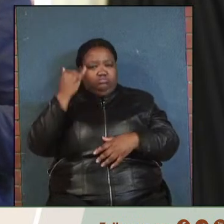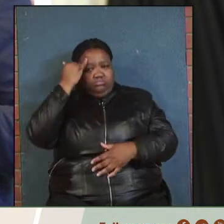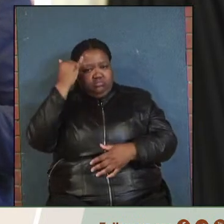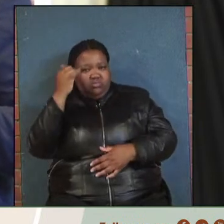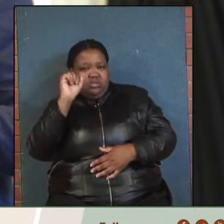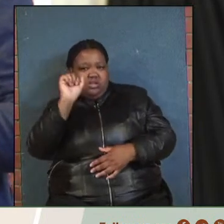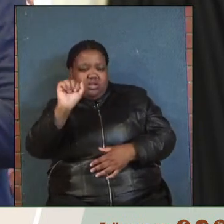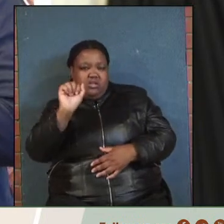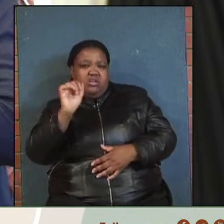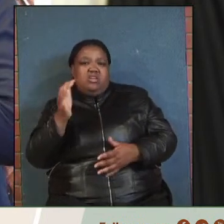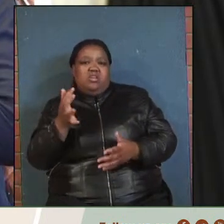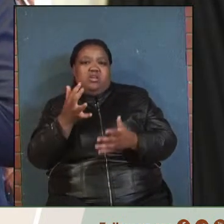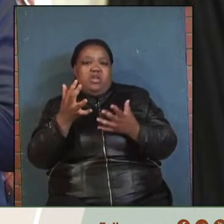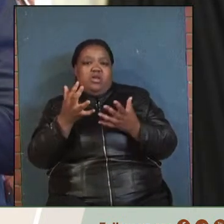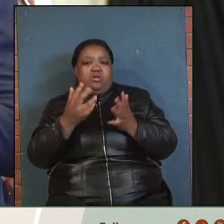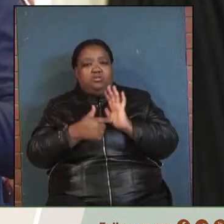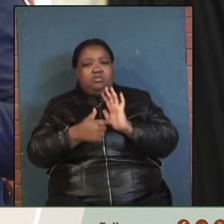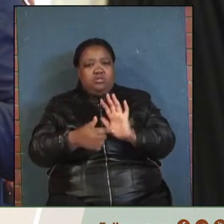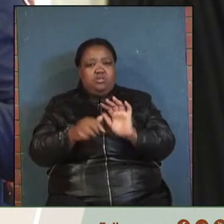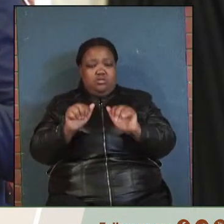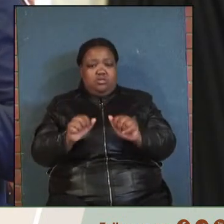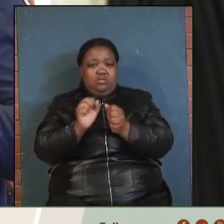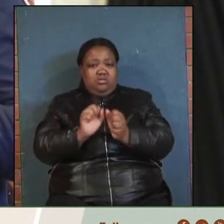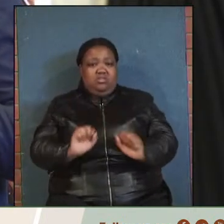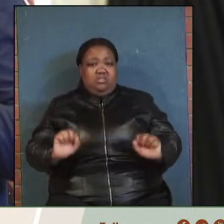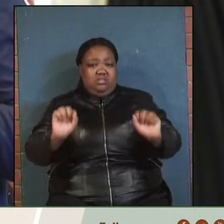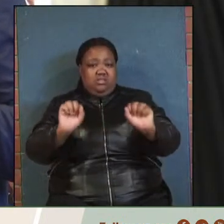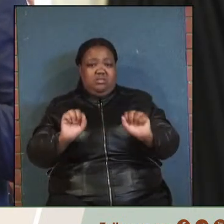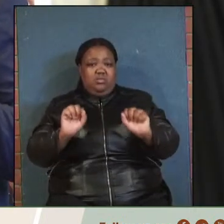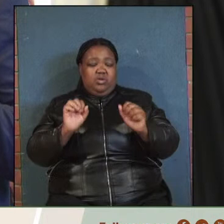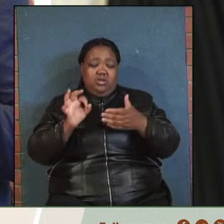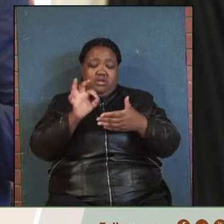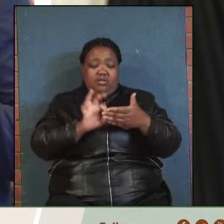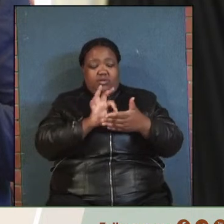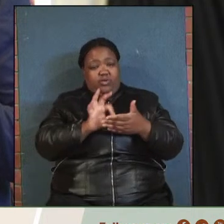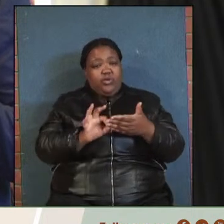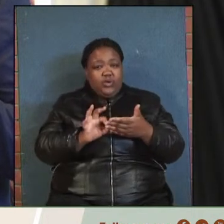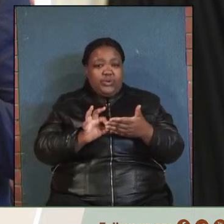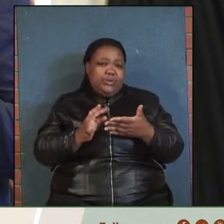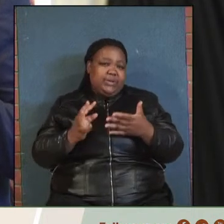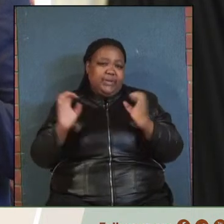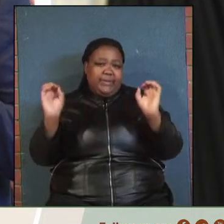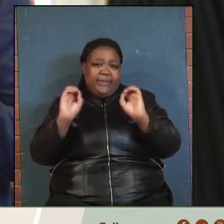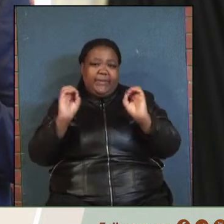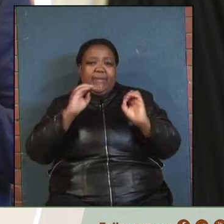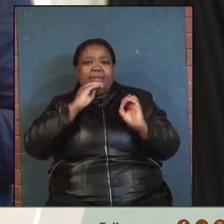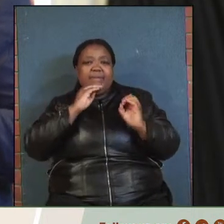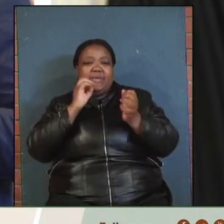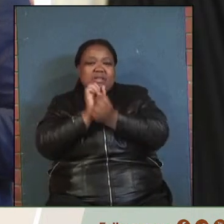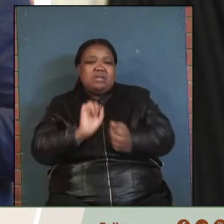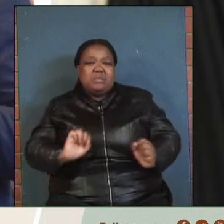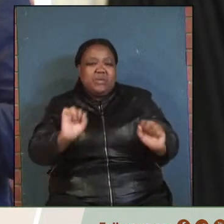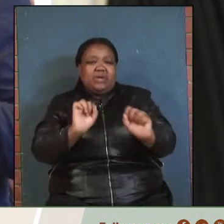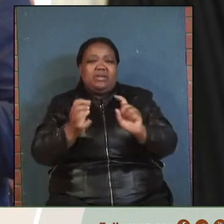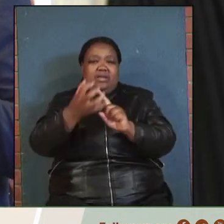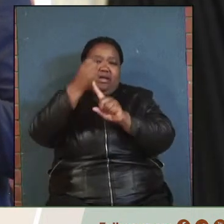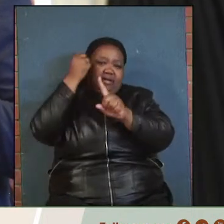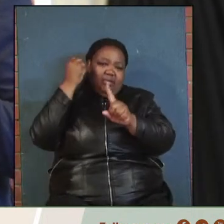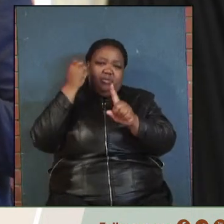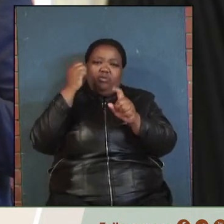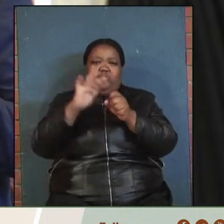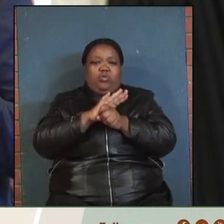your say, democracy becomes weak, and that has been shown in our previous election,